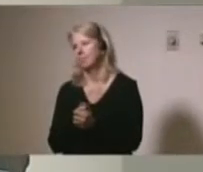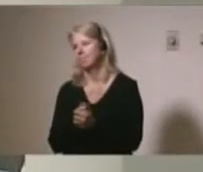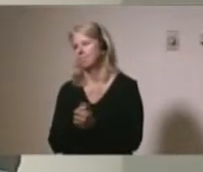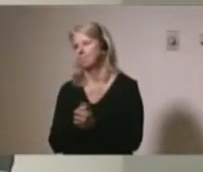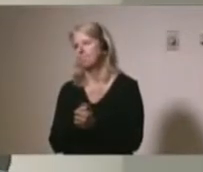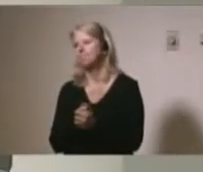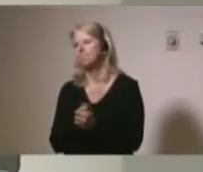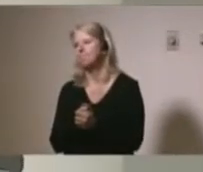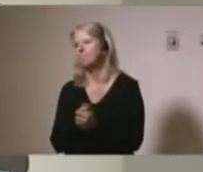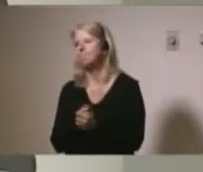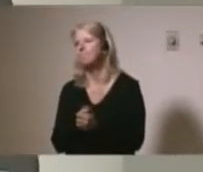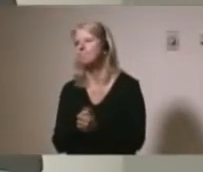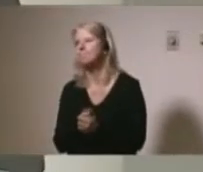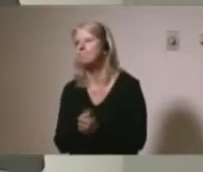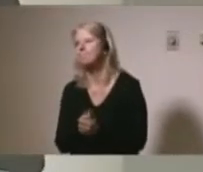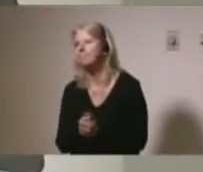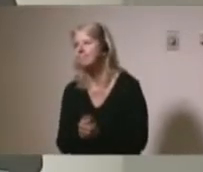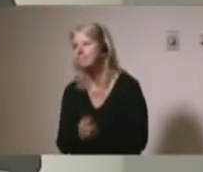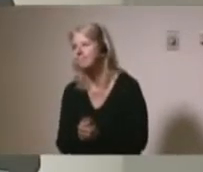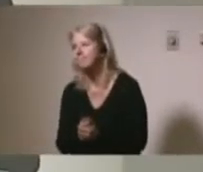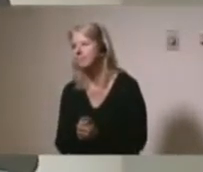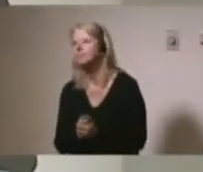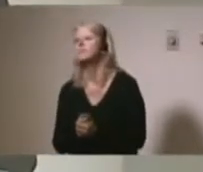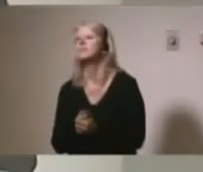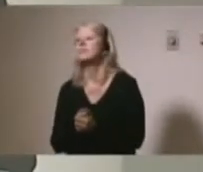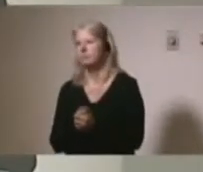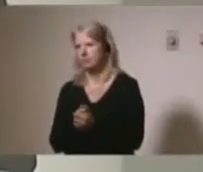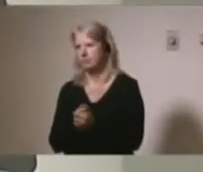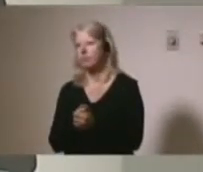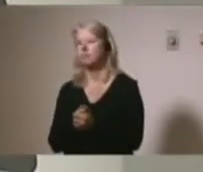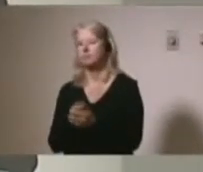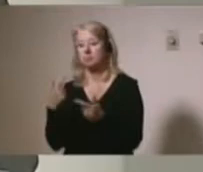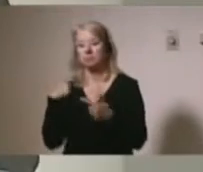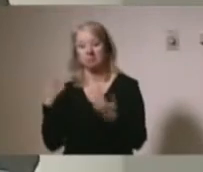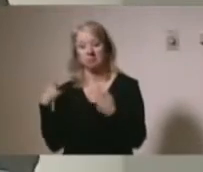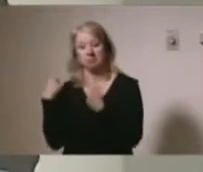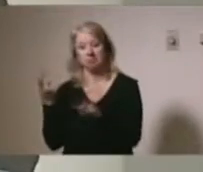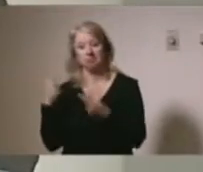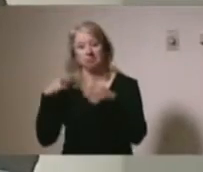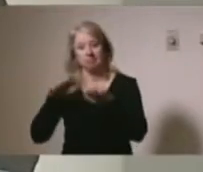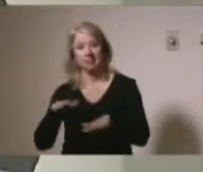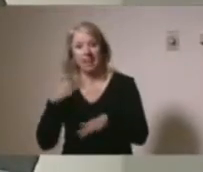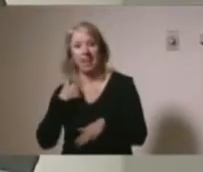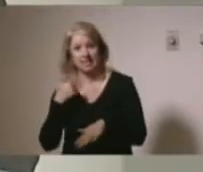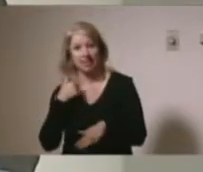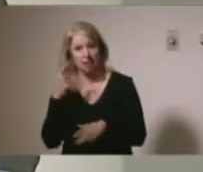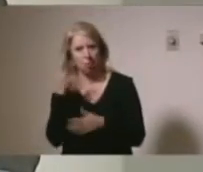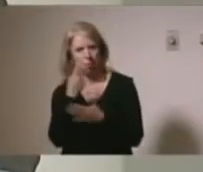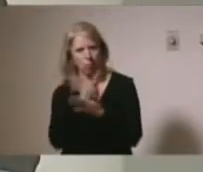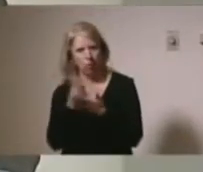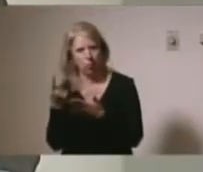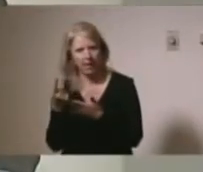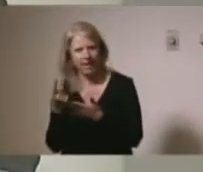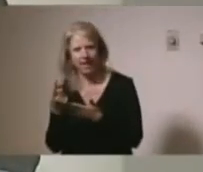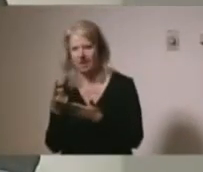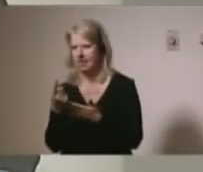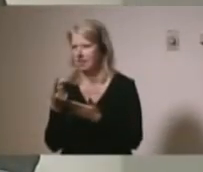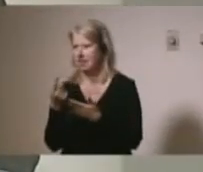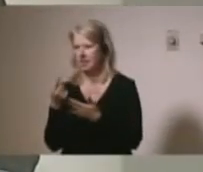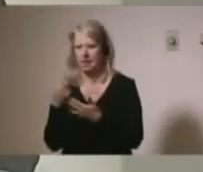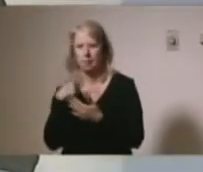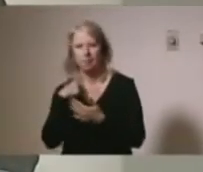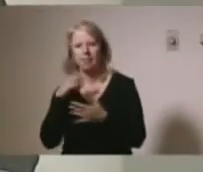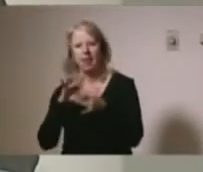I've been in Canada about a week, and people just can't understand